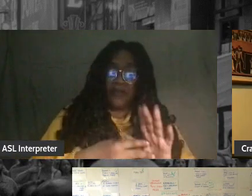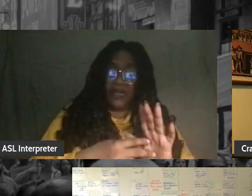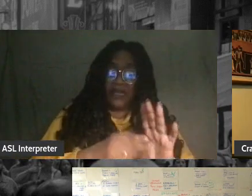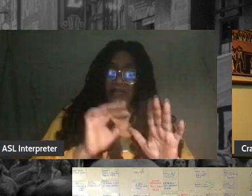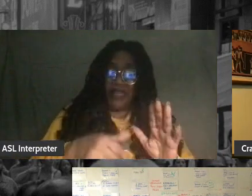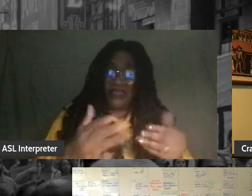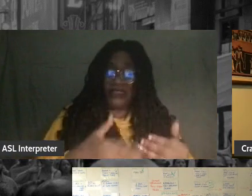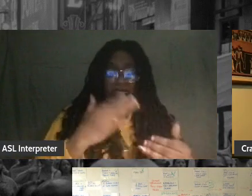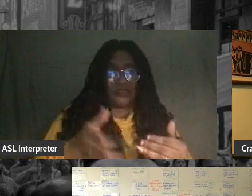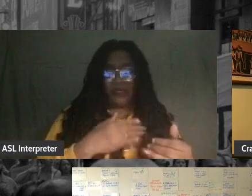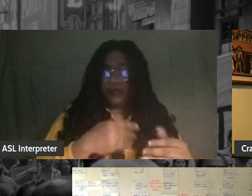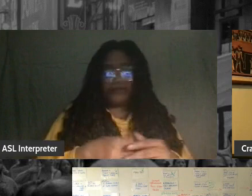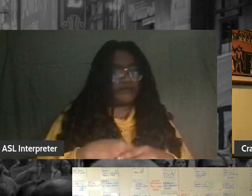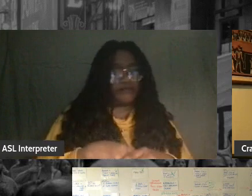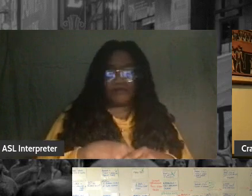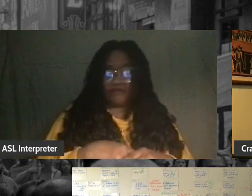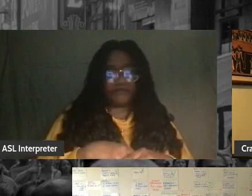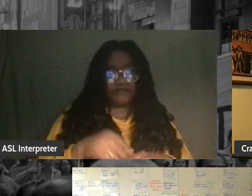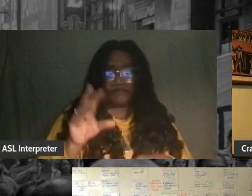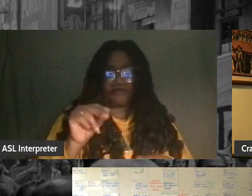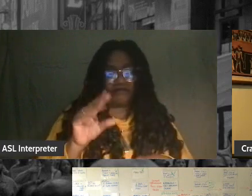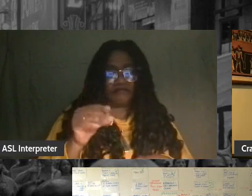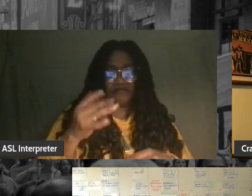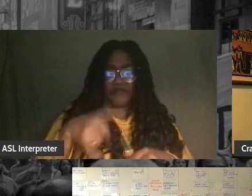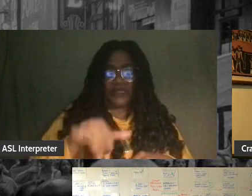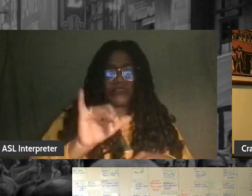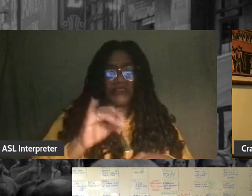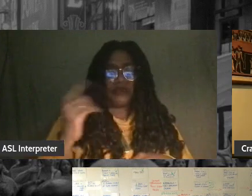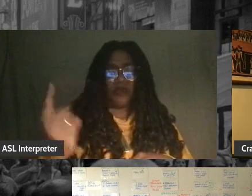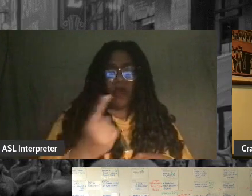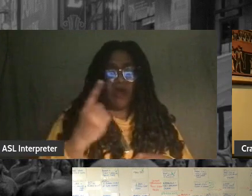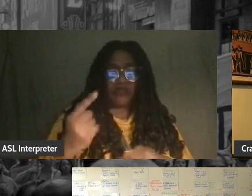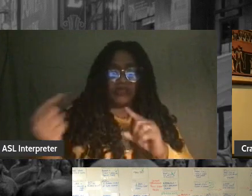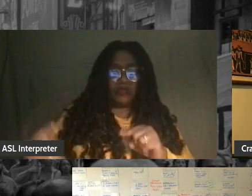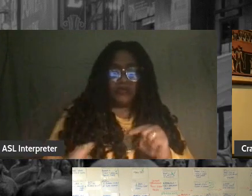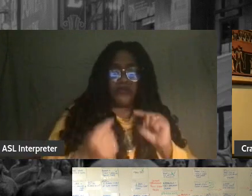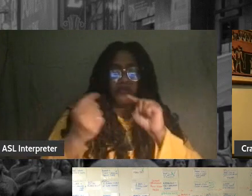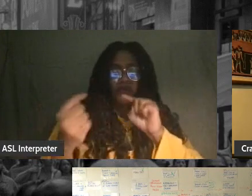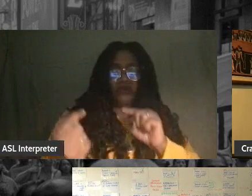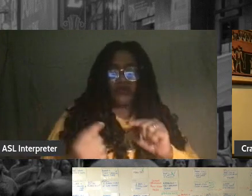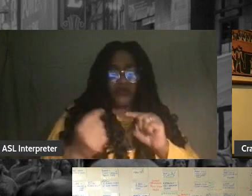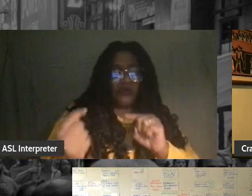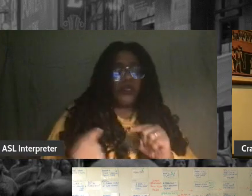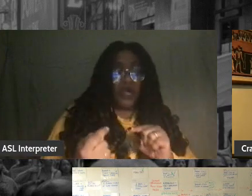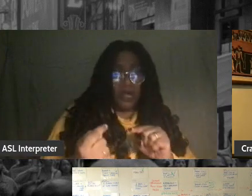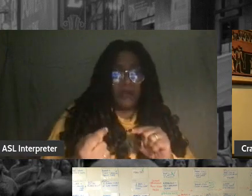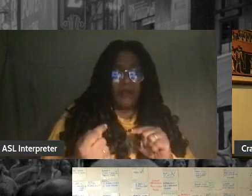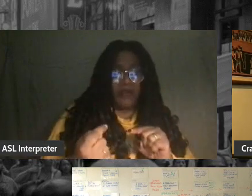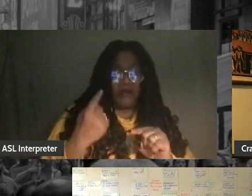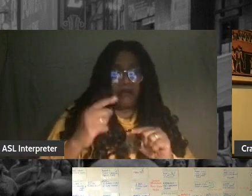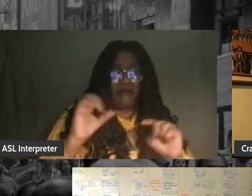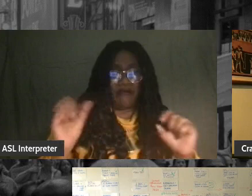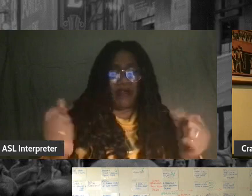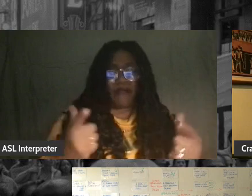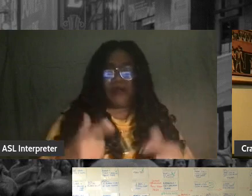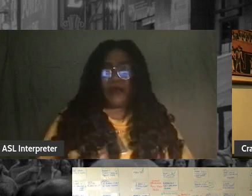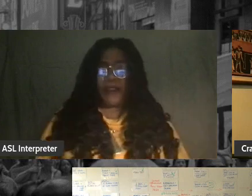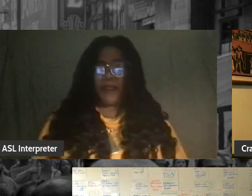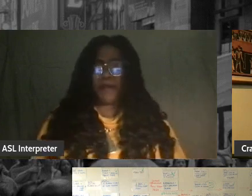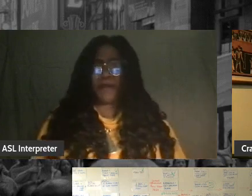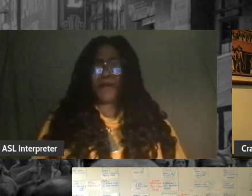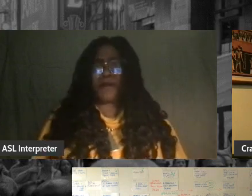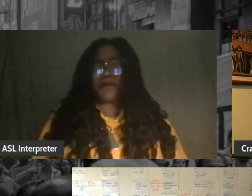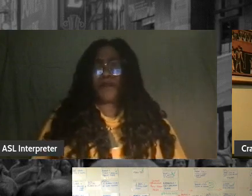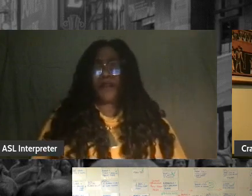easier. Right. It's still always an uphill battle for everyone. Thank you. I know